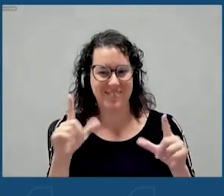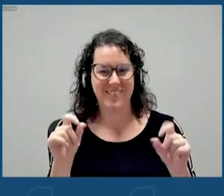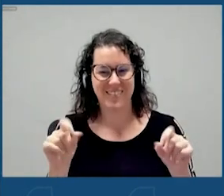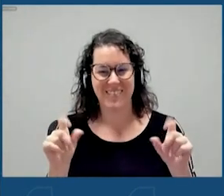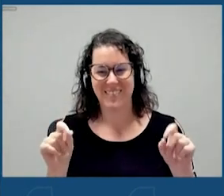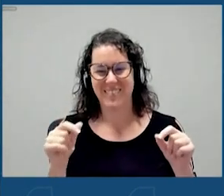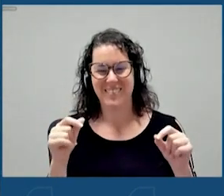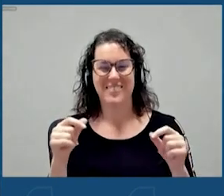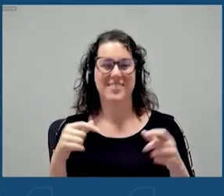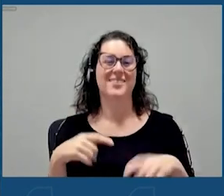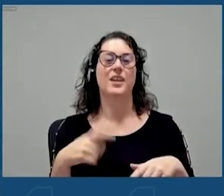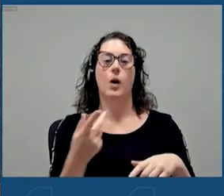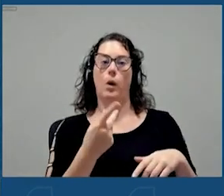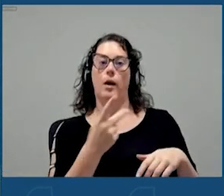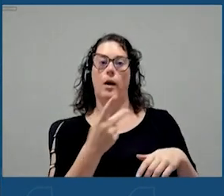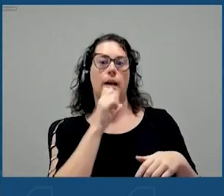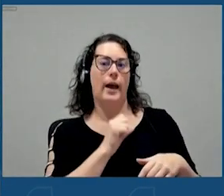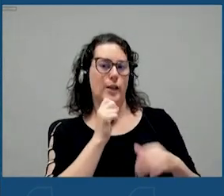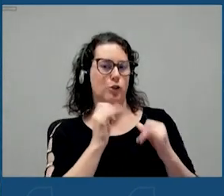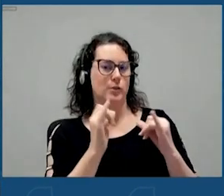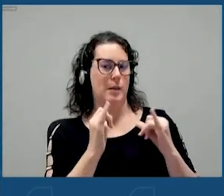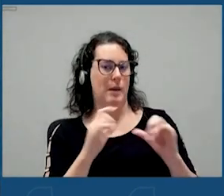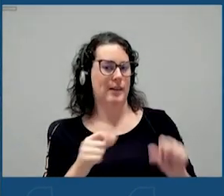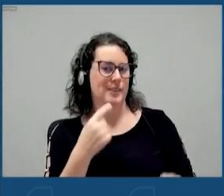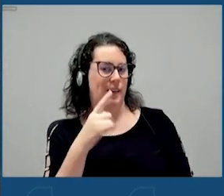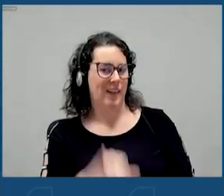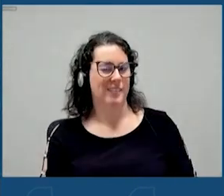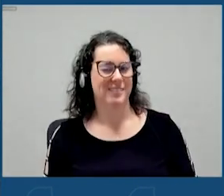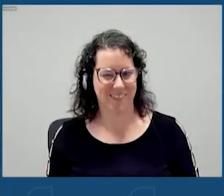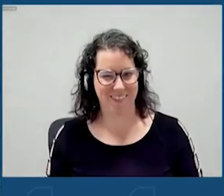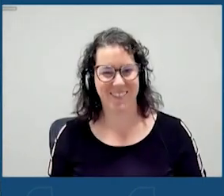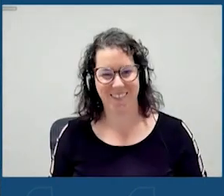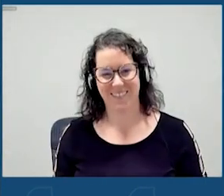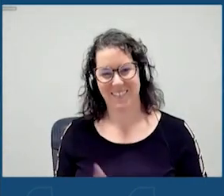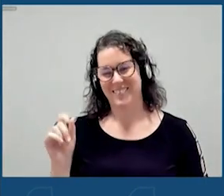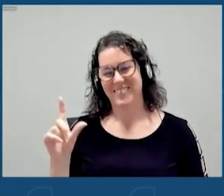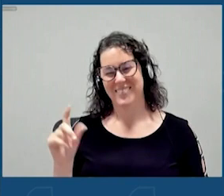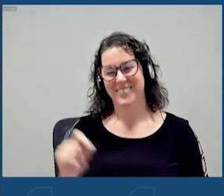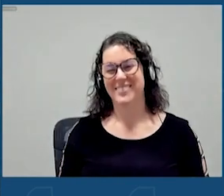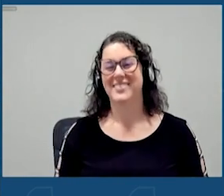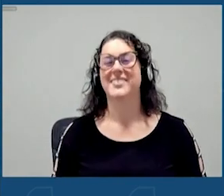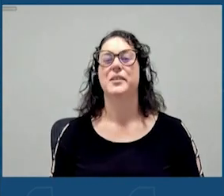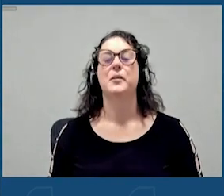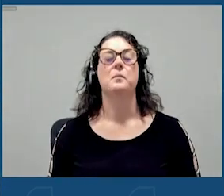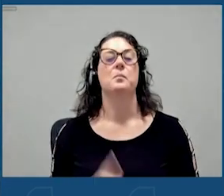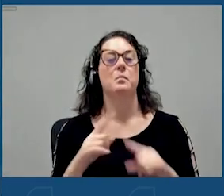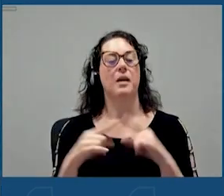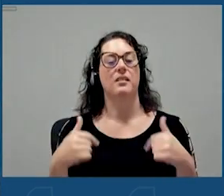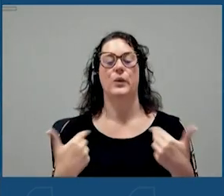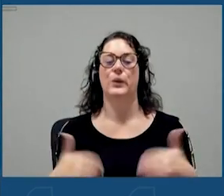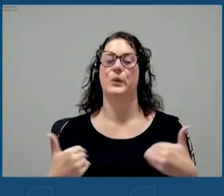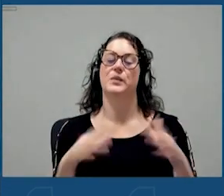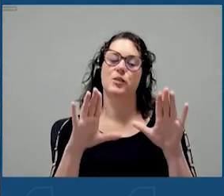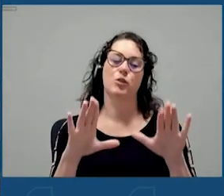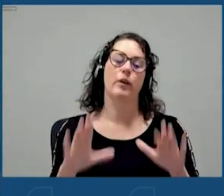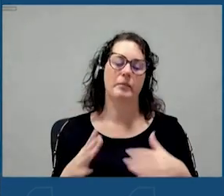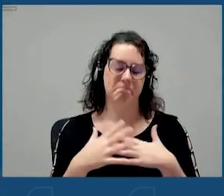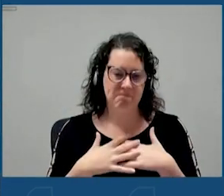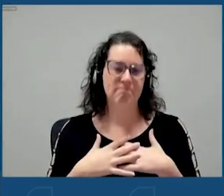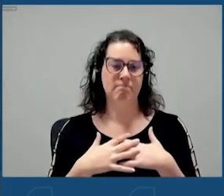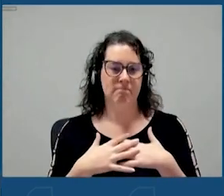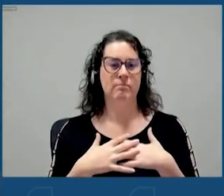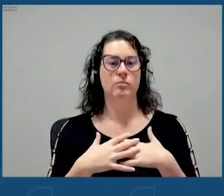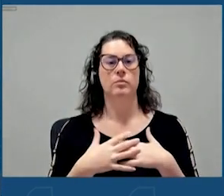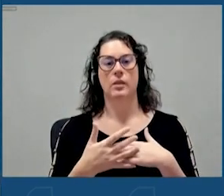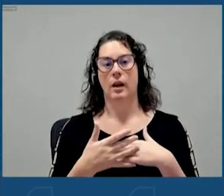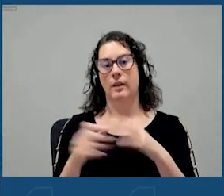We're the same age, so I can say that, right? But this is great. And the investment of the